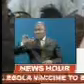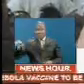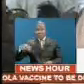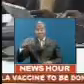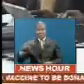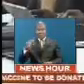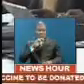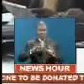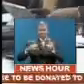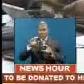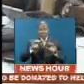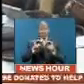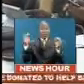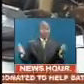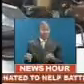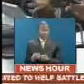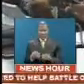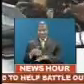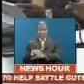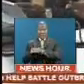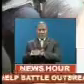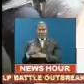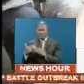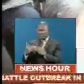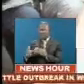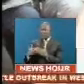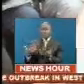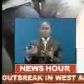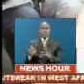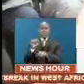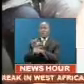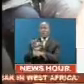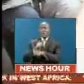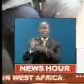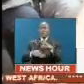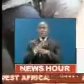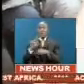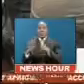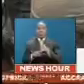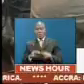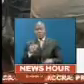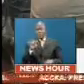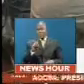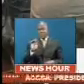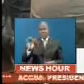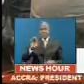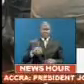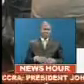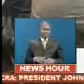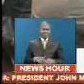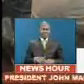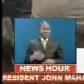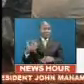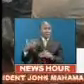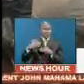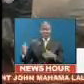based in London. Before then, he had worked in executive positions at the World Bank and the Agricultural Development Bank. A former ambassador